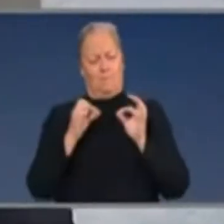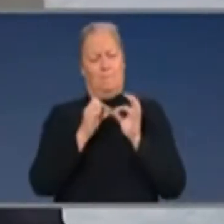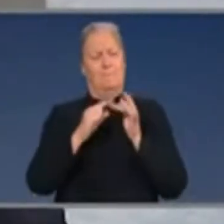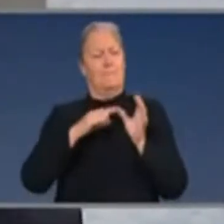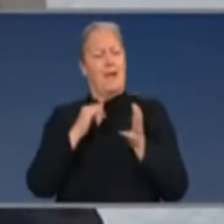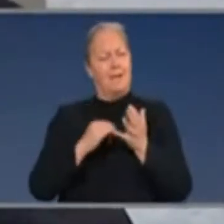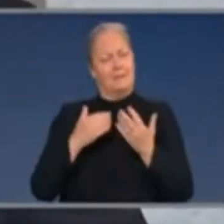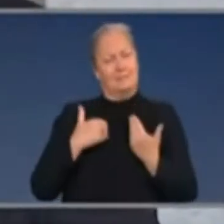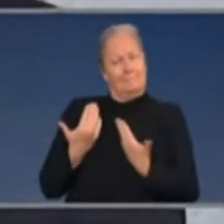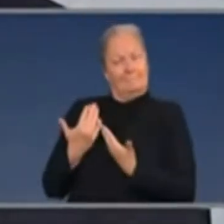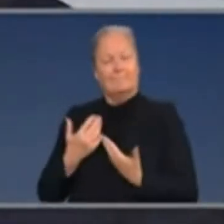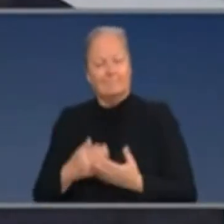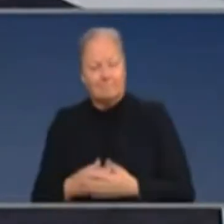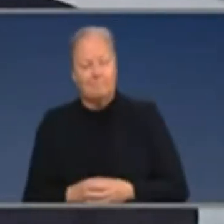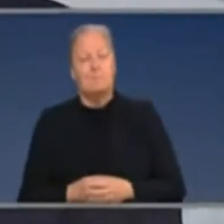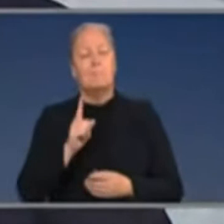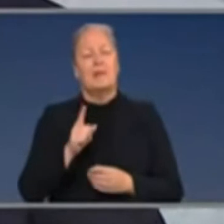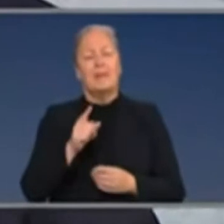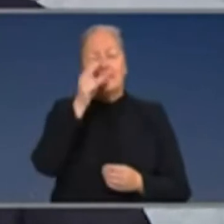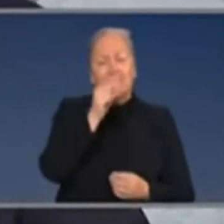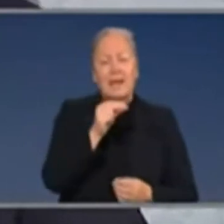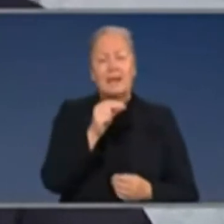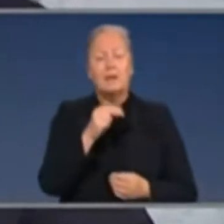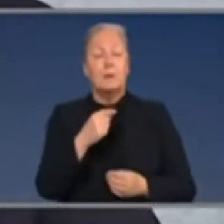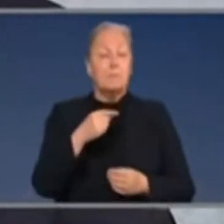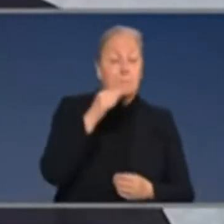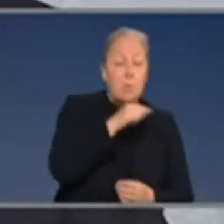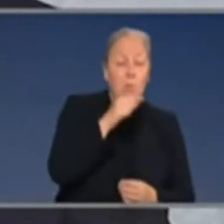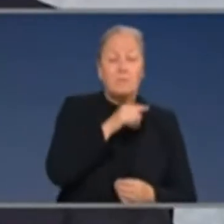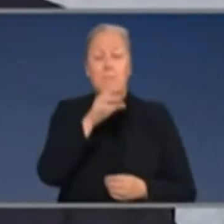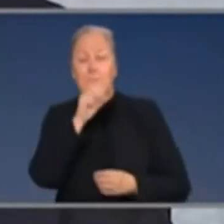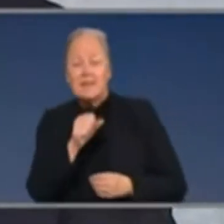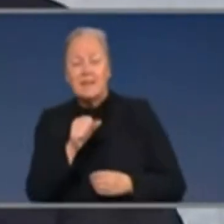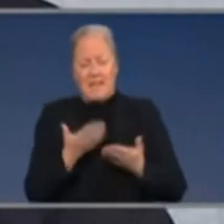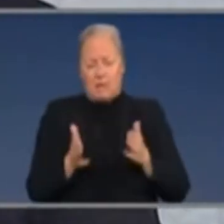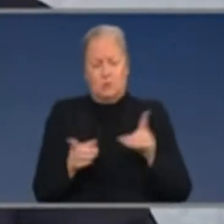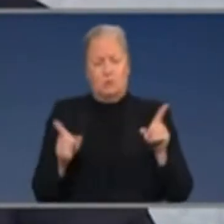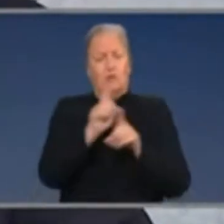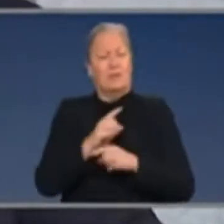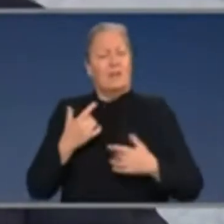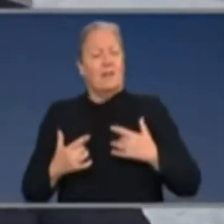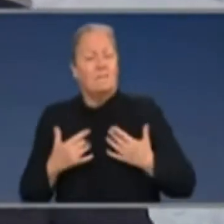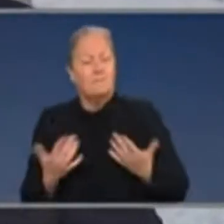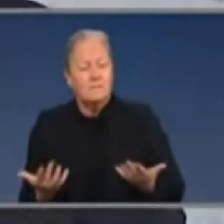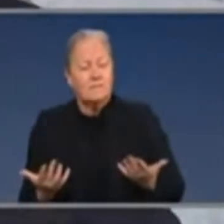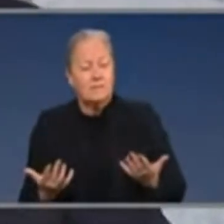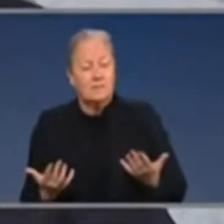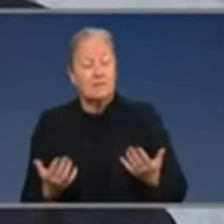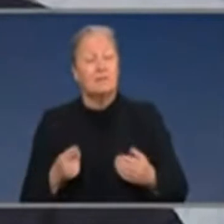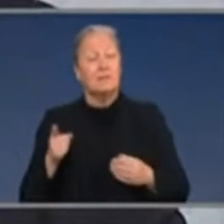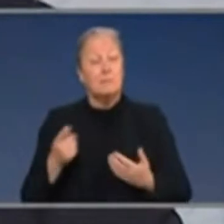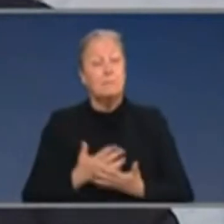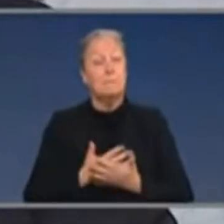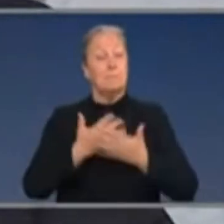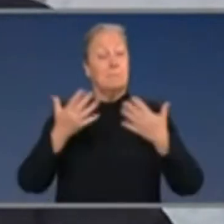But how I've seen that change the lives of young Indigenous boys and men has just been extraordinary. And that hasn't been the result of